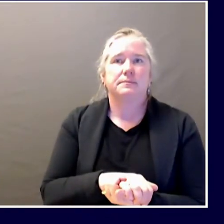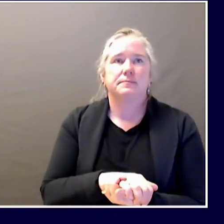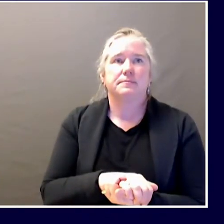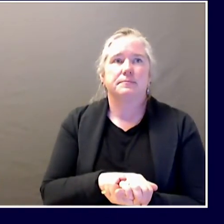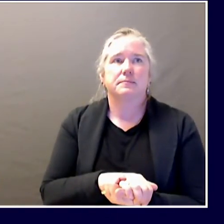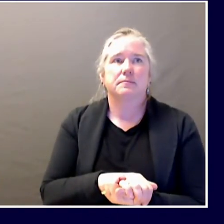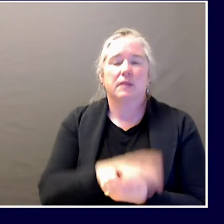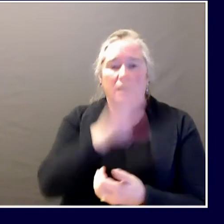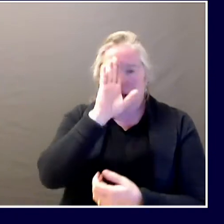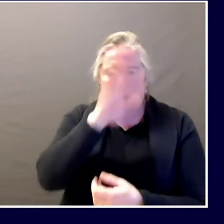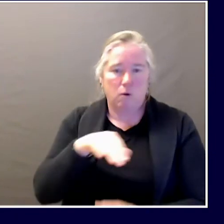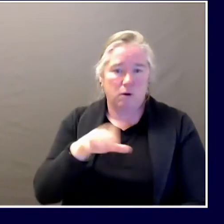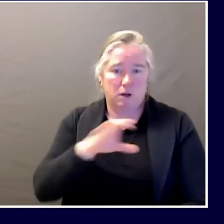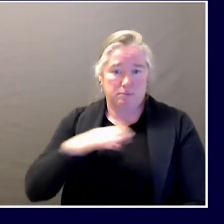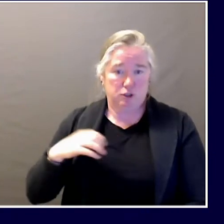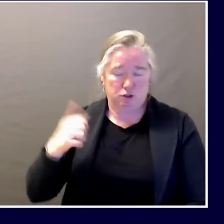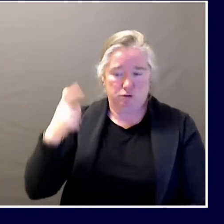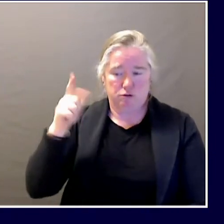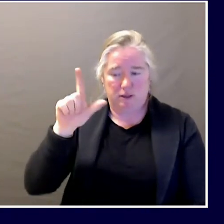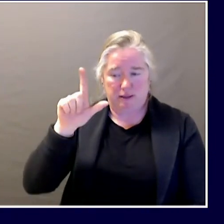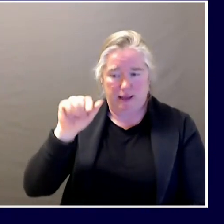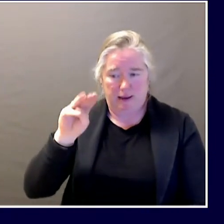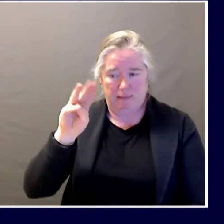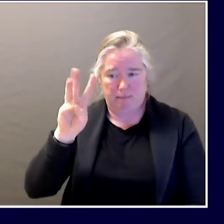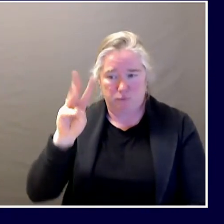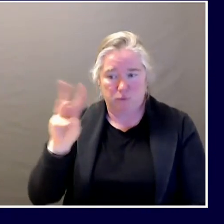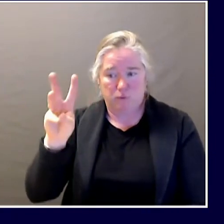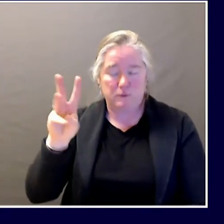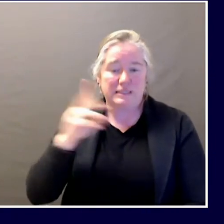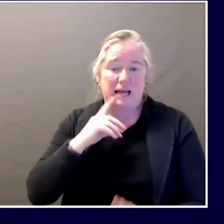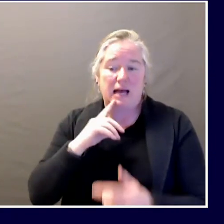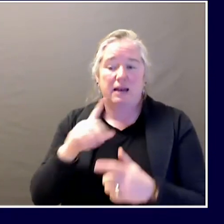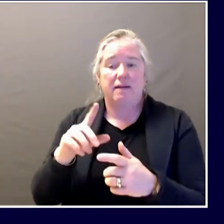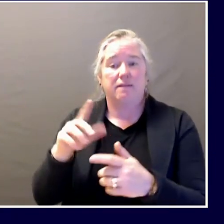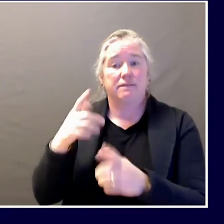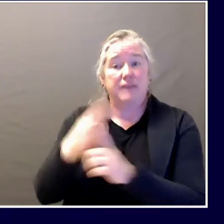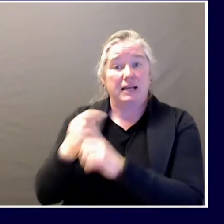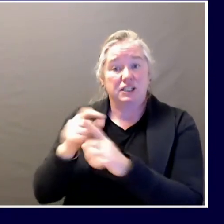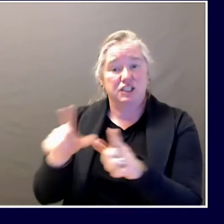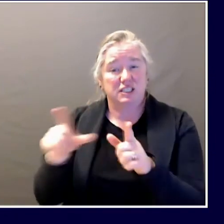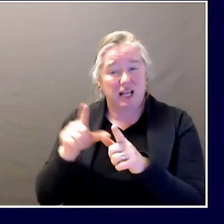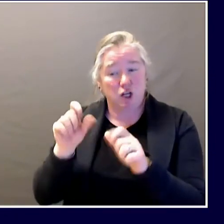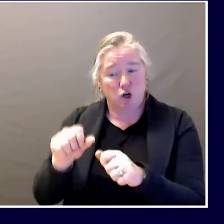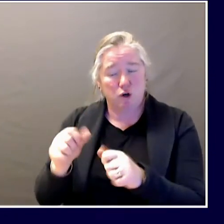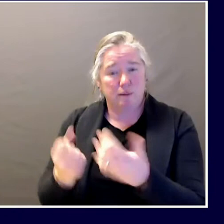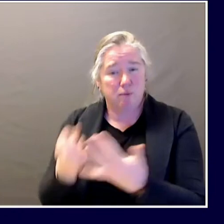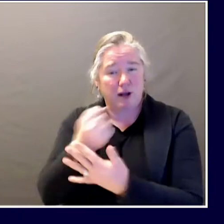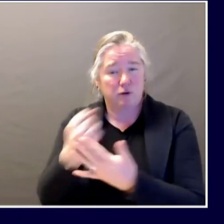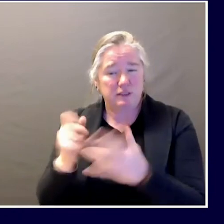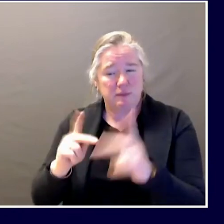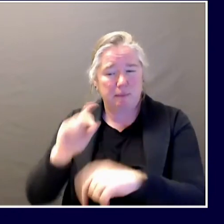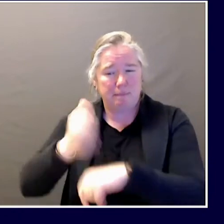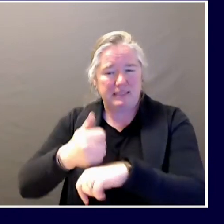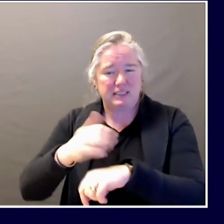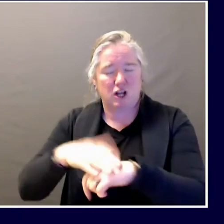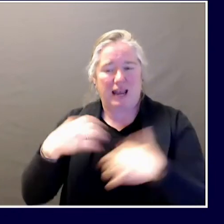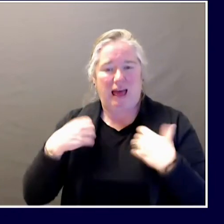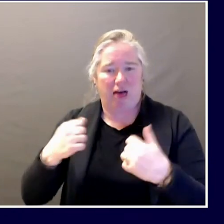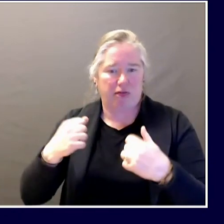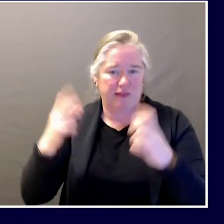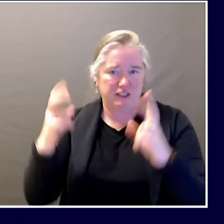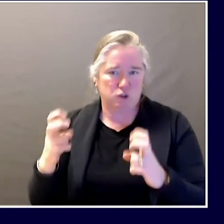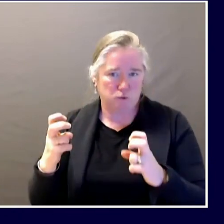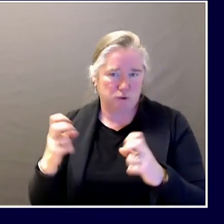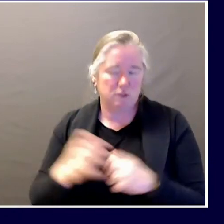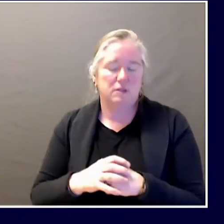Commissioner Lambrou, you mentioned vaccination sites might be able to prioritize people based on health status. I'm not sure if you can clarify that, but I'm wondering, is there anything